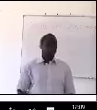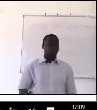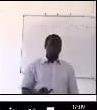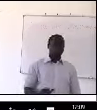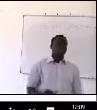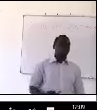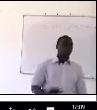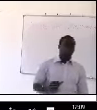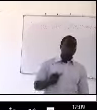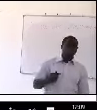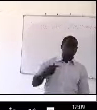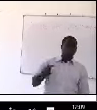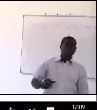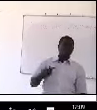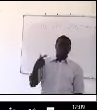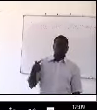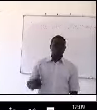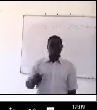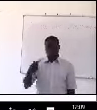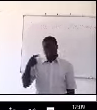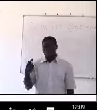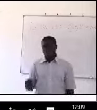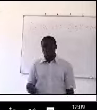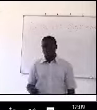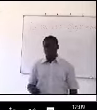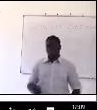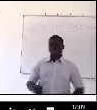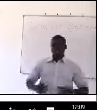that the response is always long in voluntary actions.